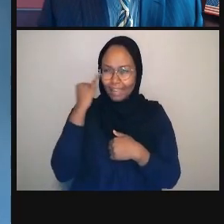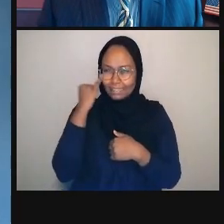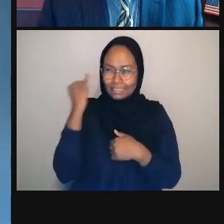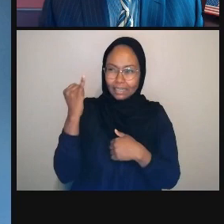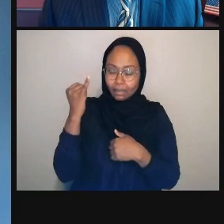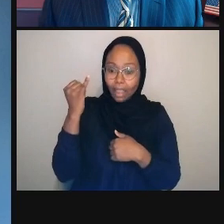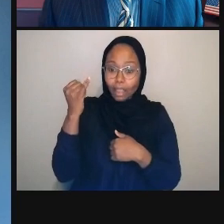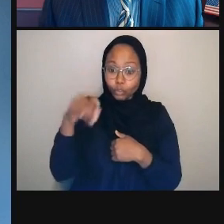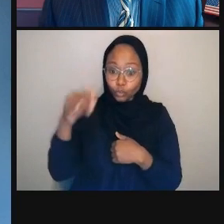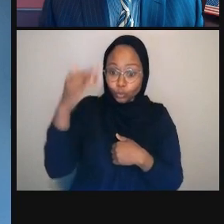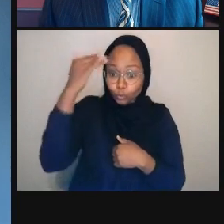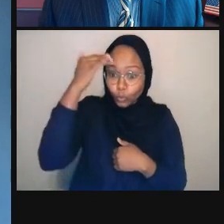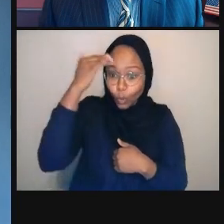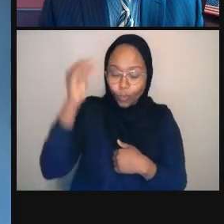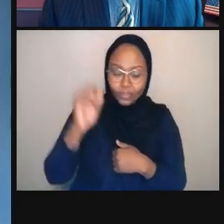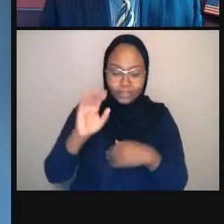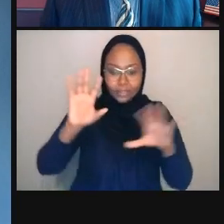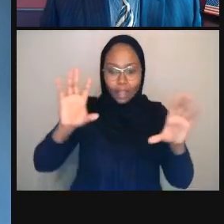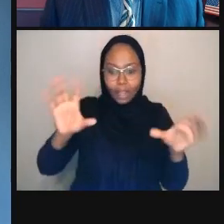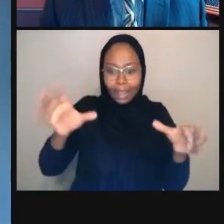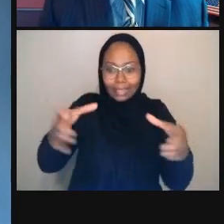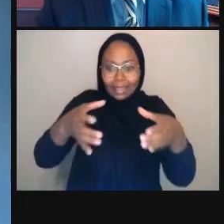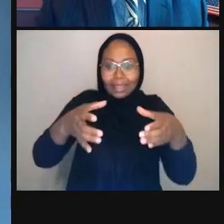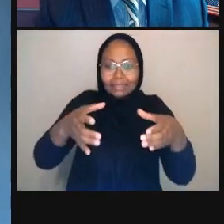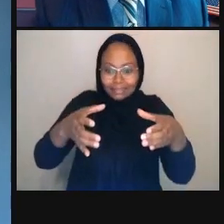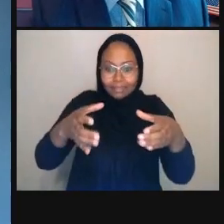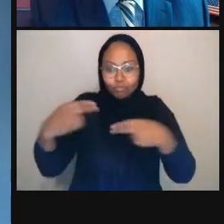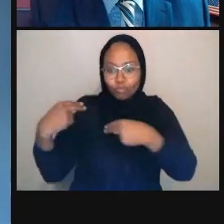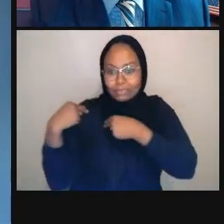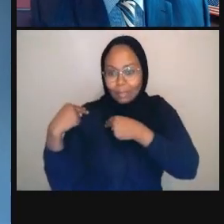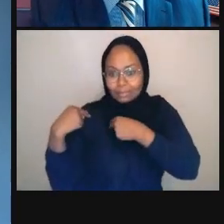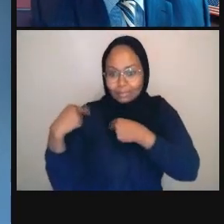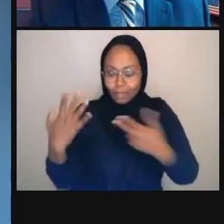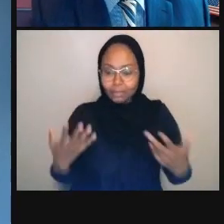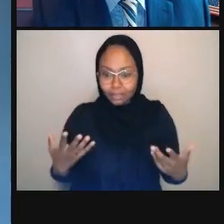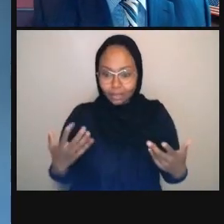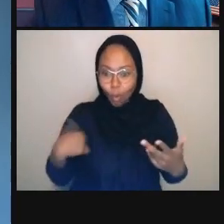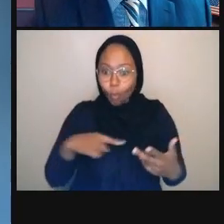of the collective responsibility. And there is a collective responsibility. And